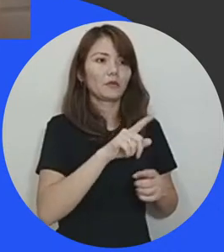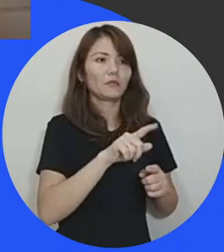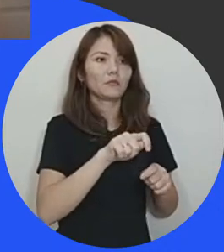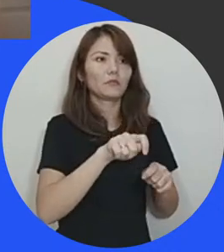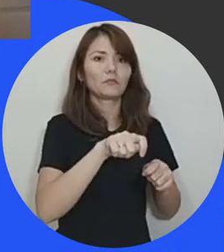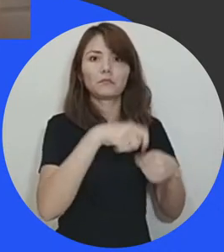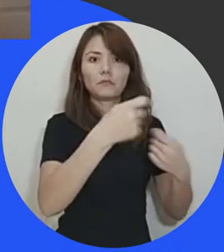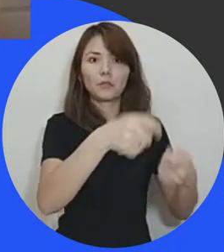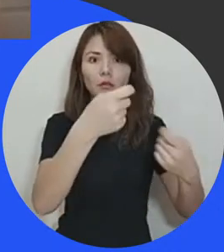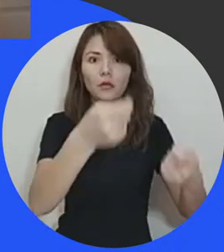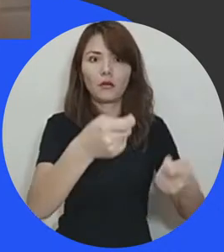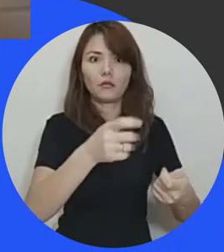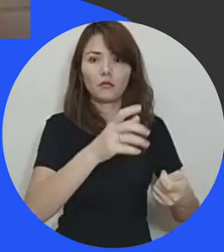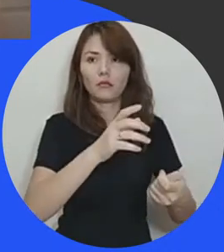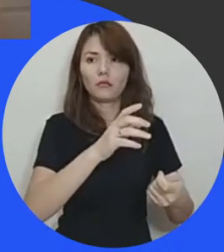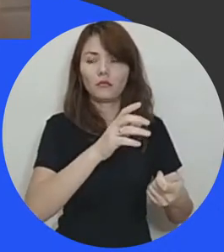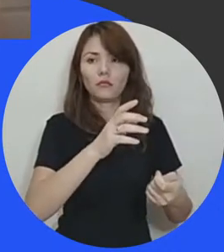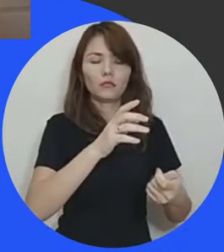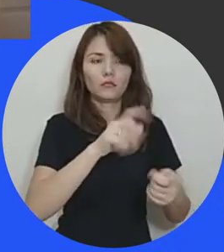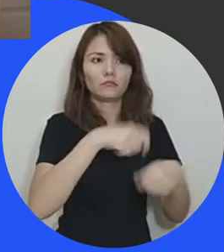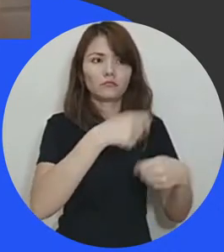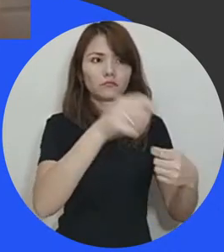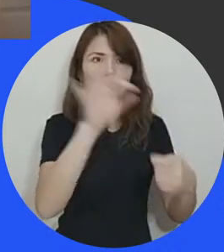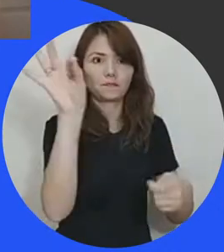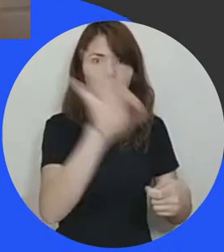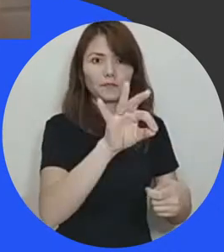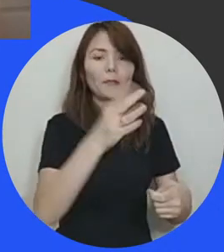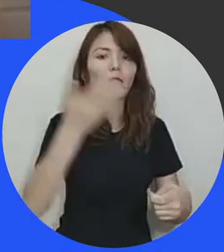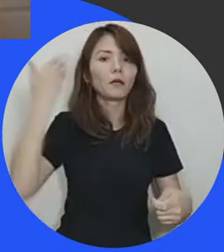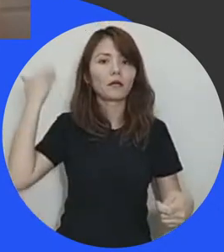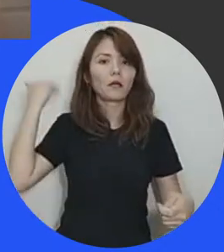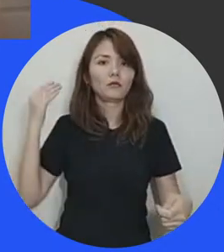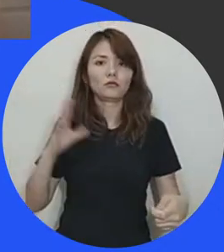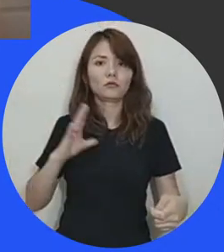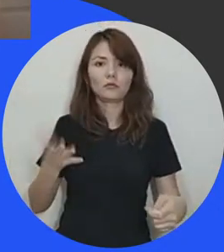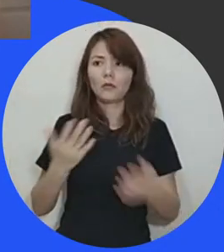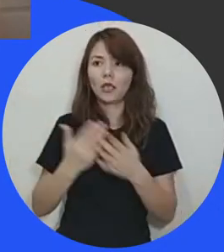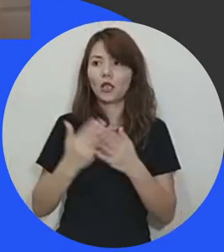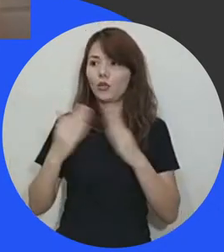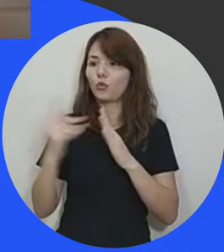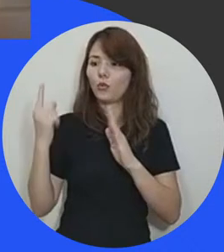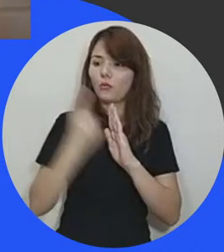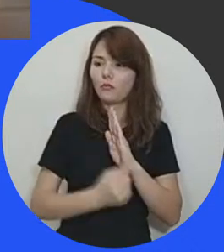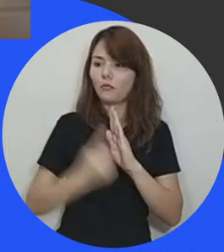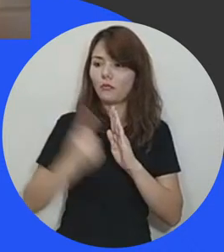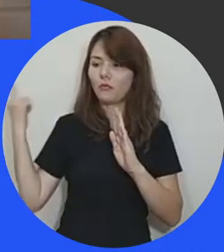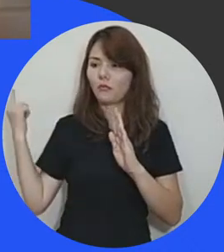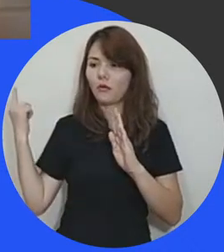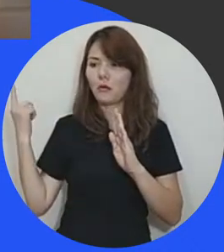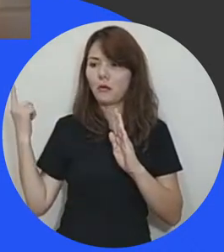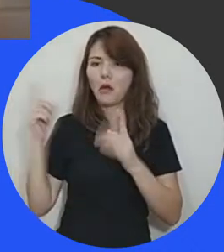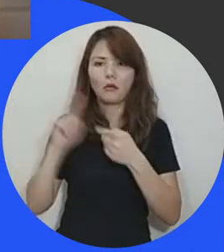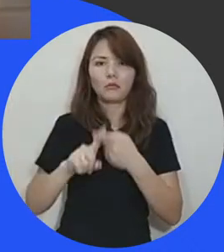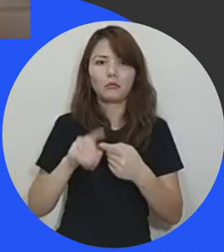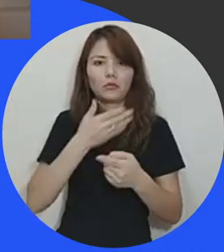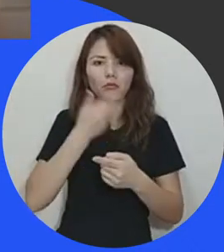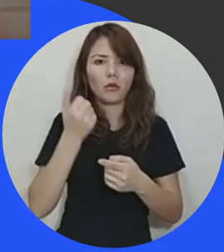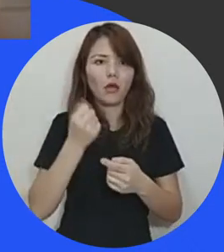symptoms. So that's one of the reasons why it's so hard to control, because people will be transmitting the virus for a period of time before they know they've got